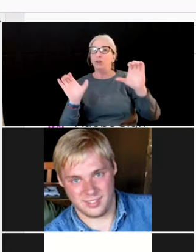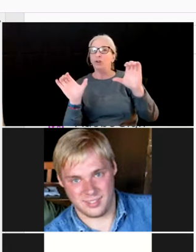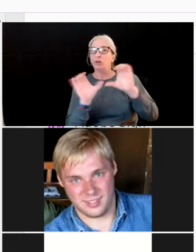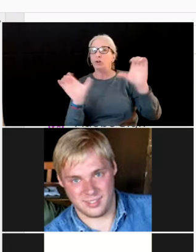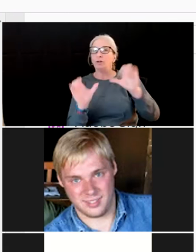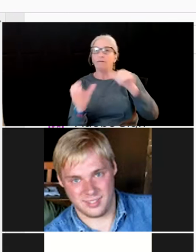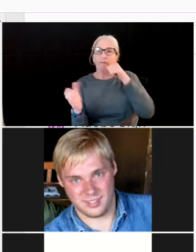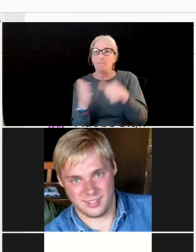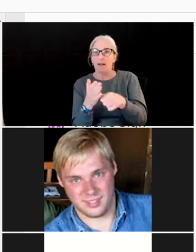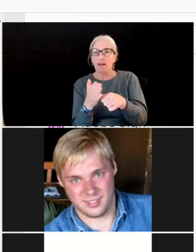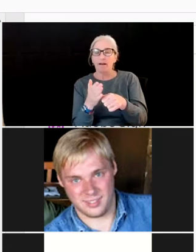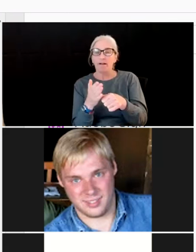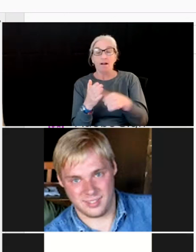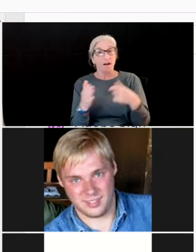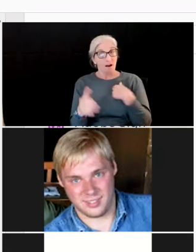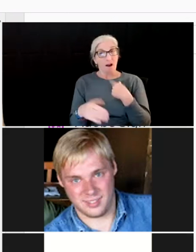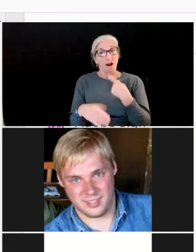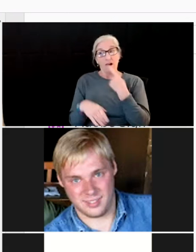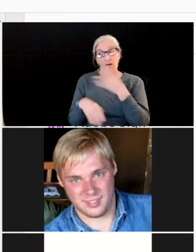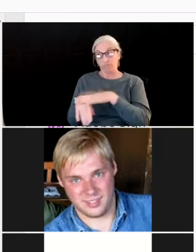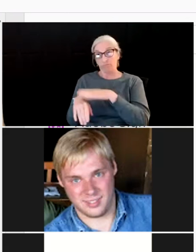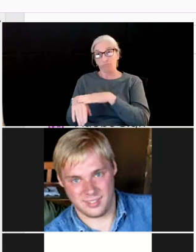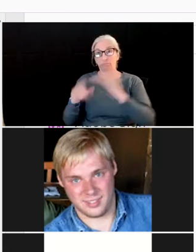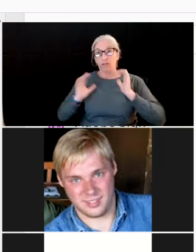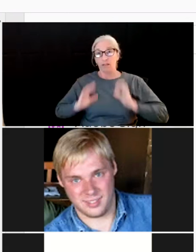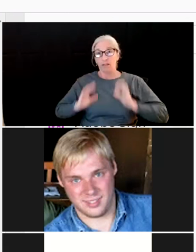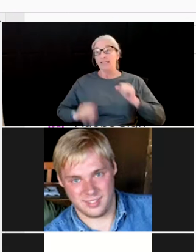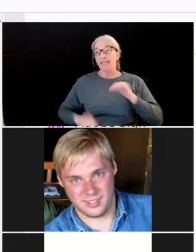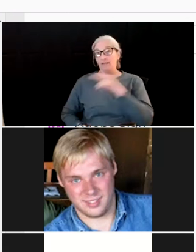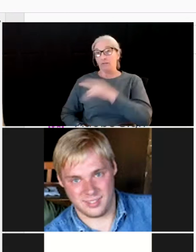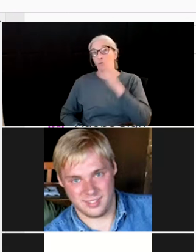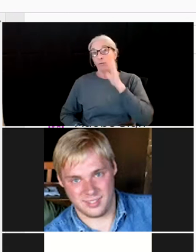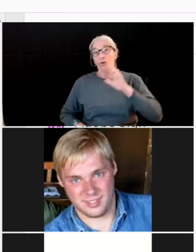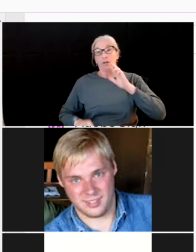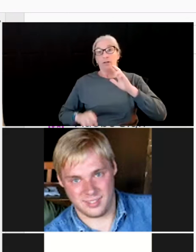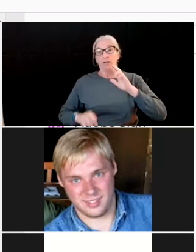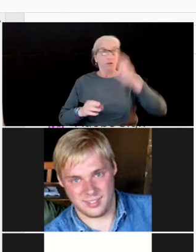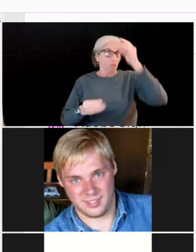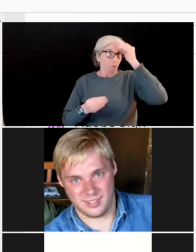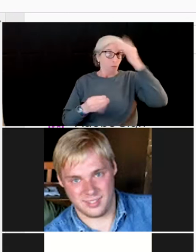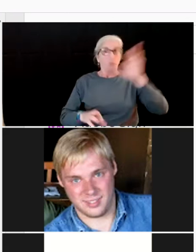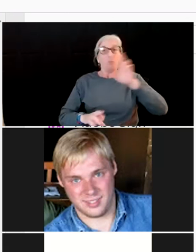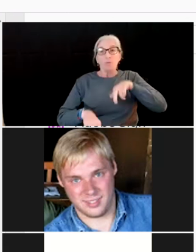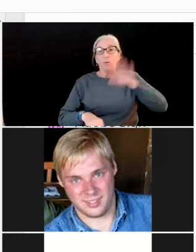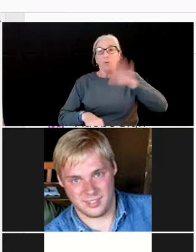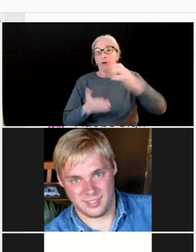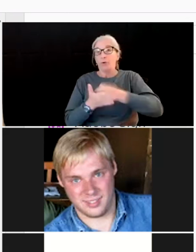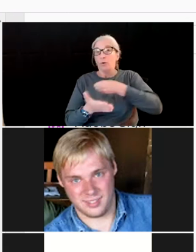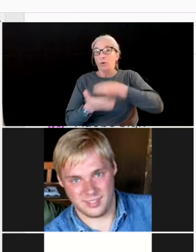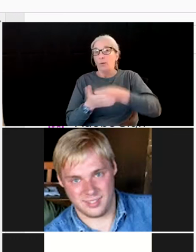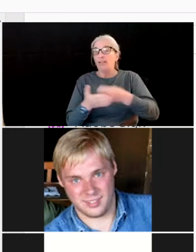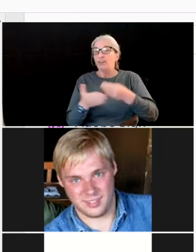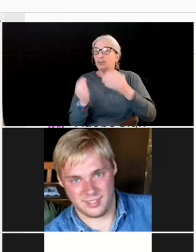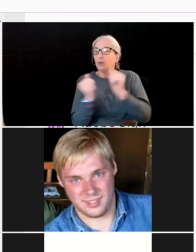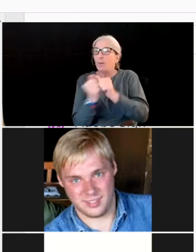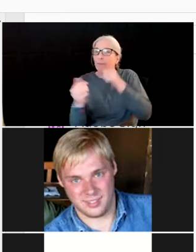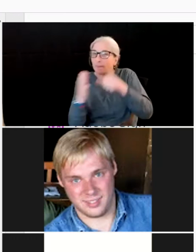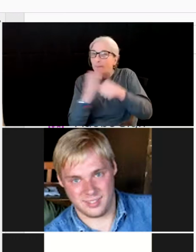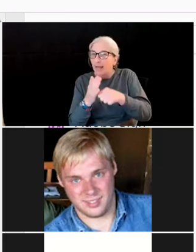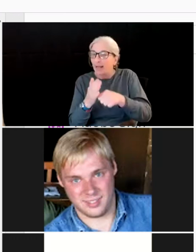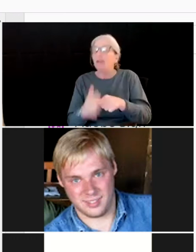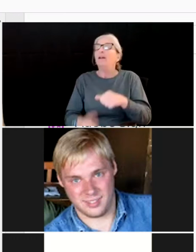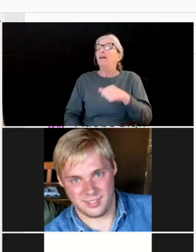that if clients are going to report their wages via mail to do it certified, because that way Social Security has to